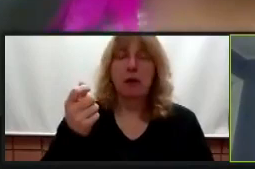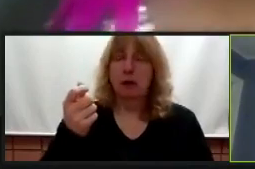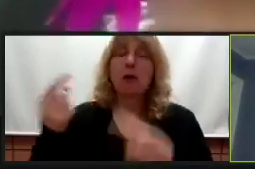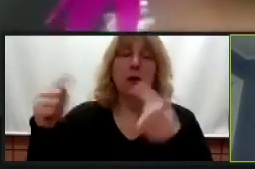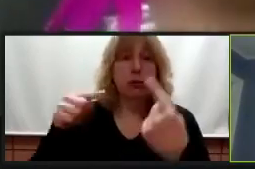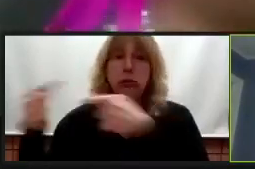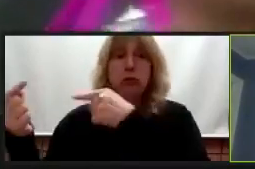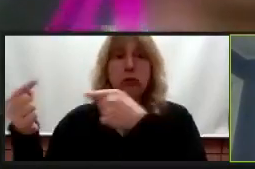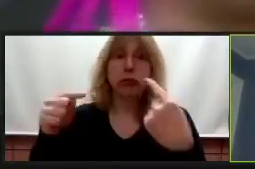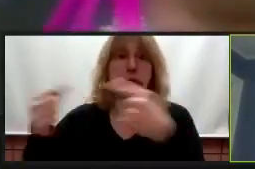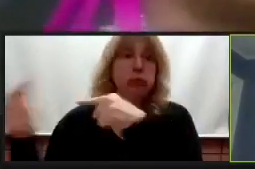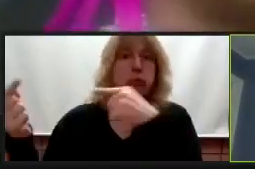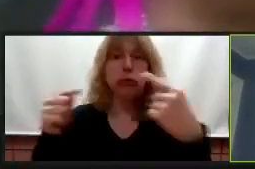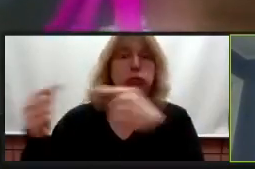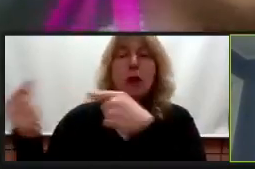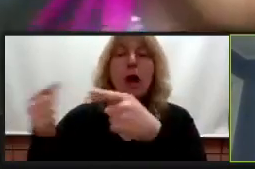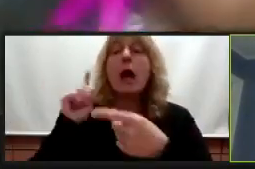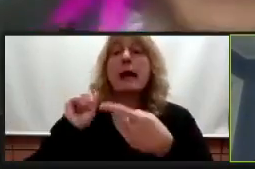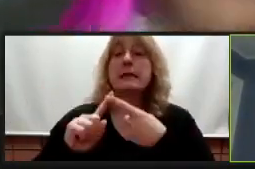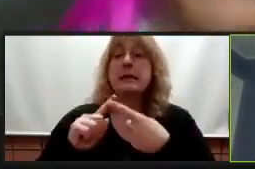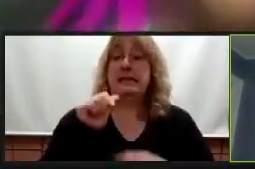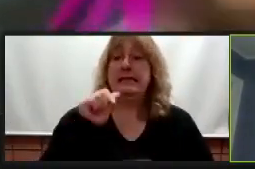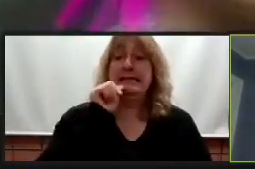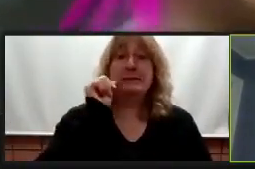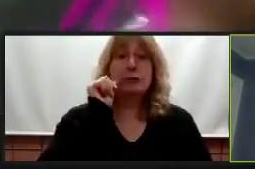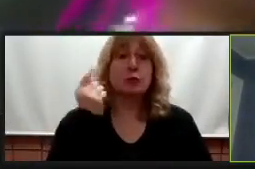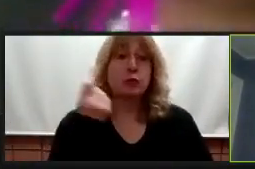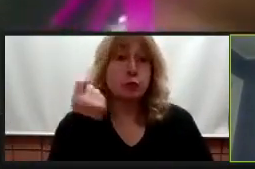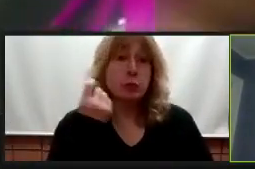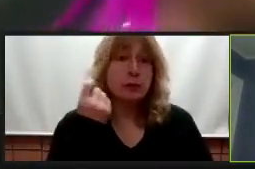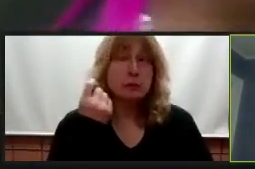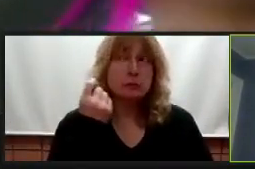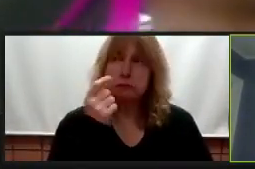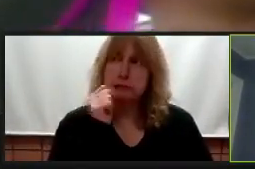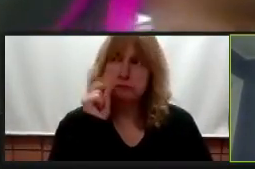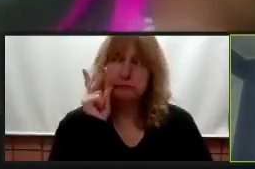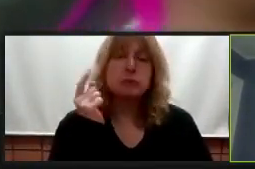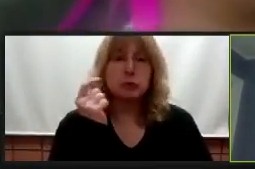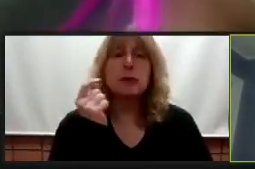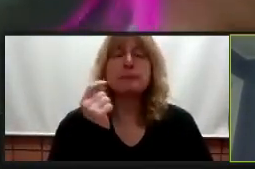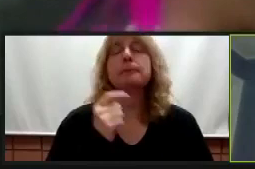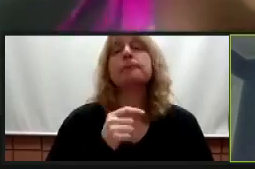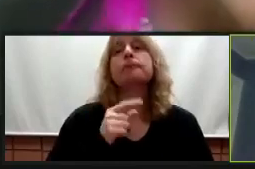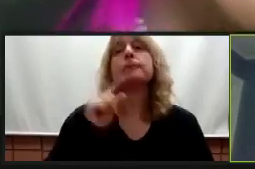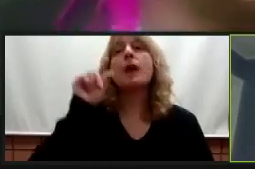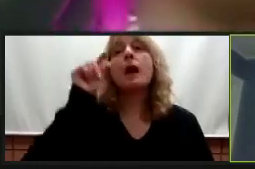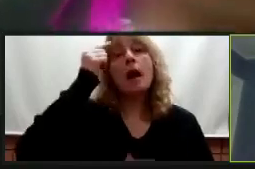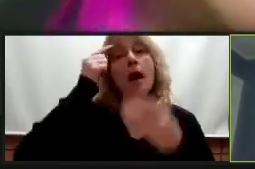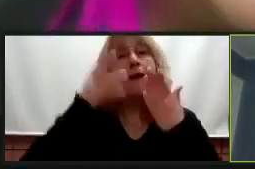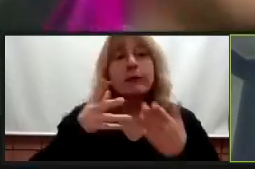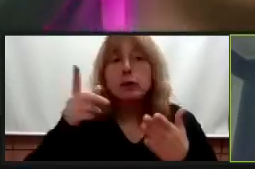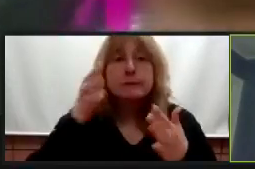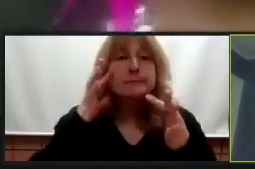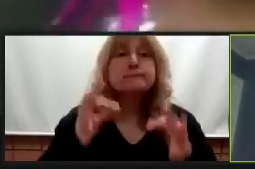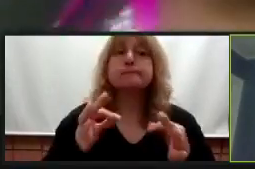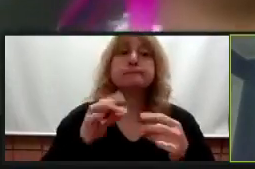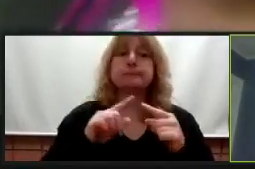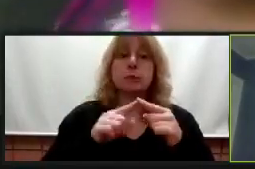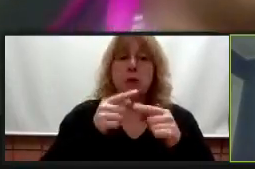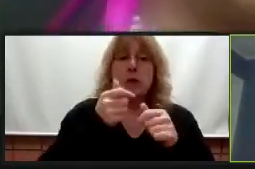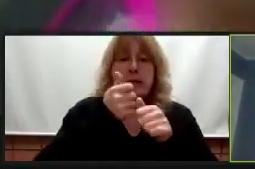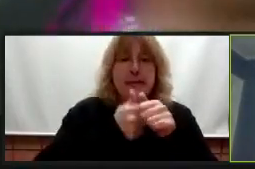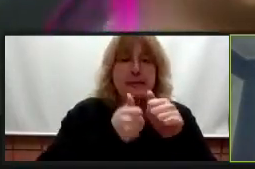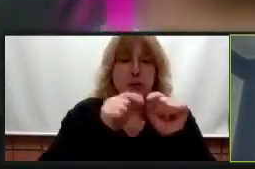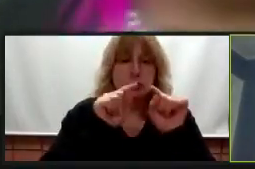as of yesterday, the governor, which she has the power to do this, she chose to take line by line and veto some